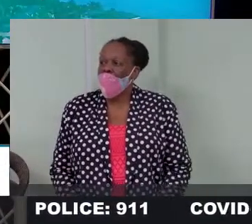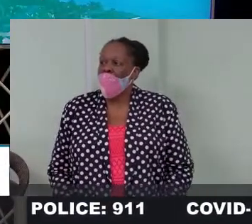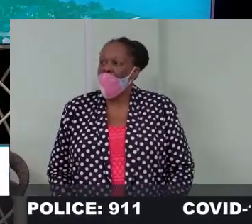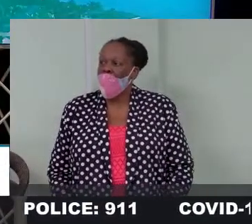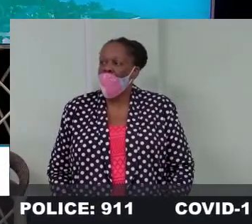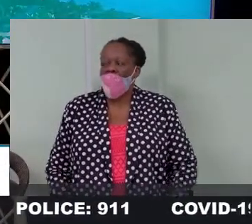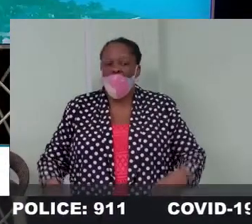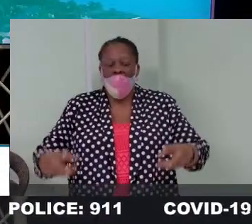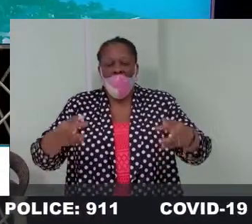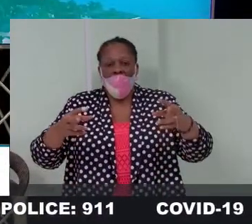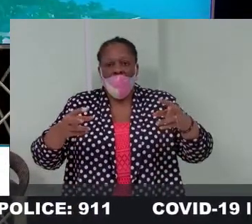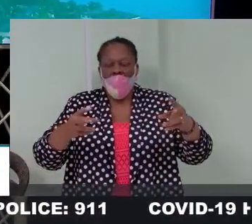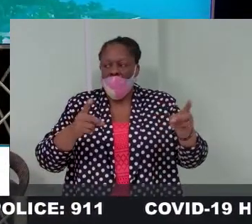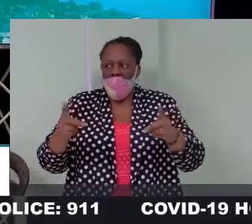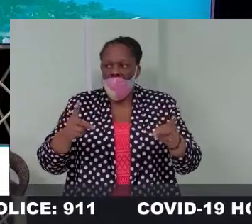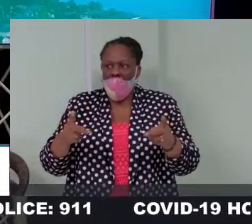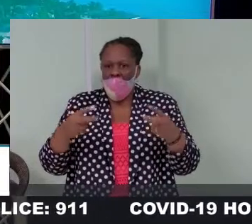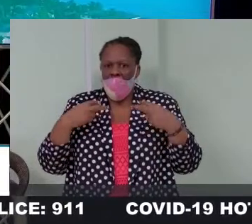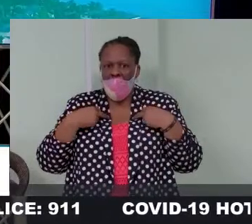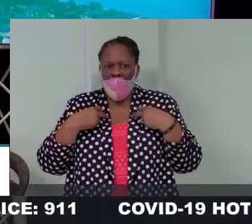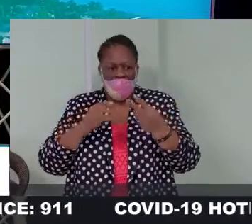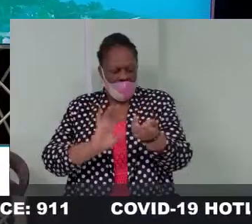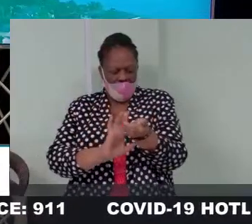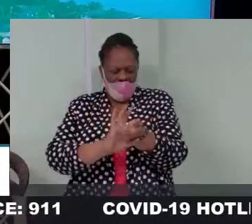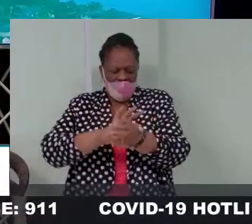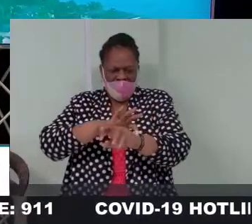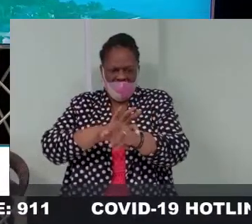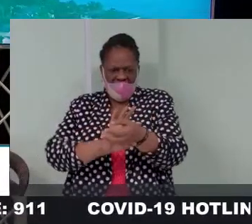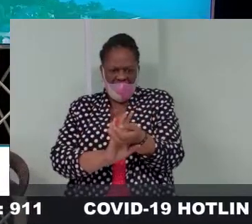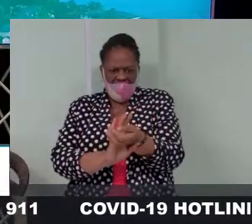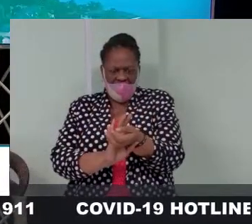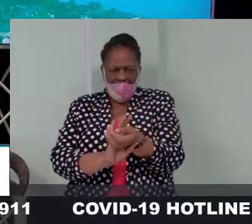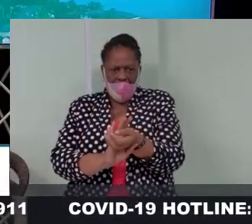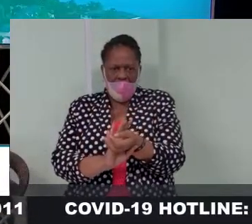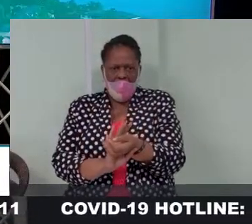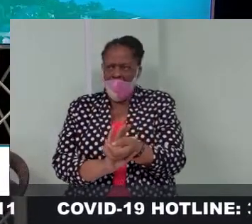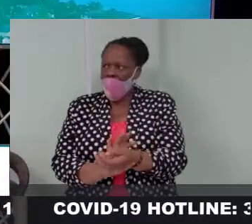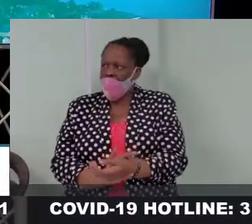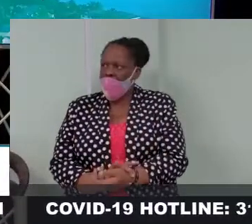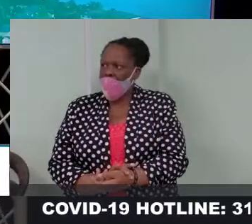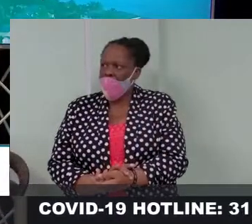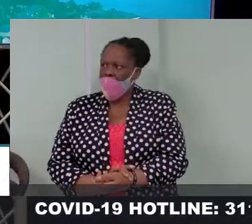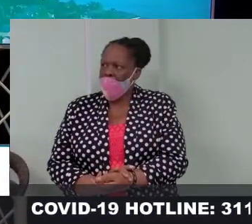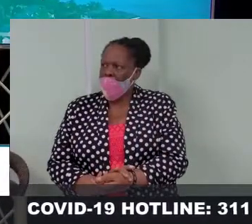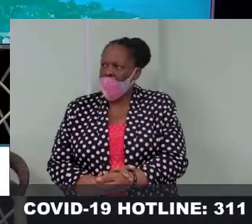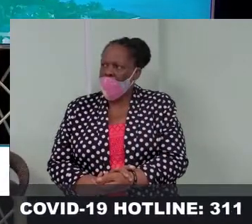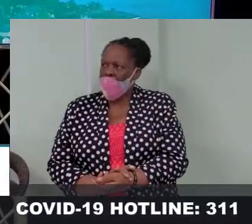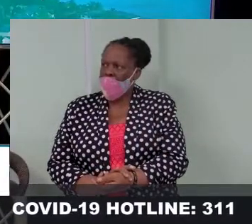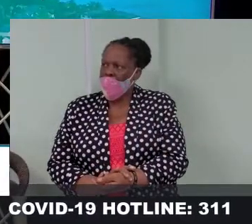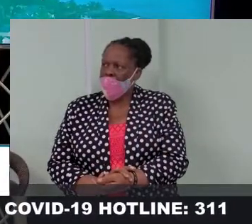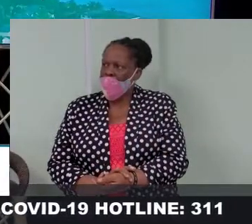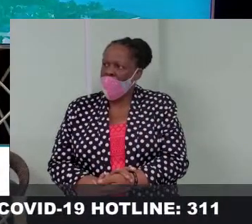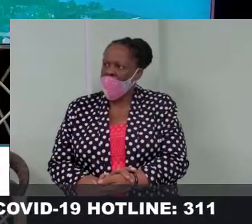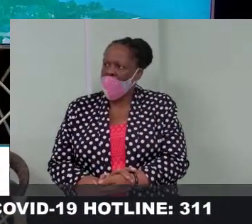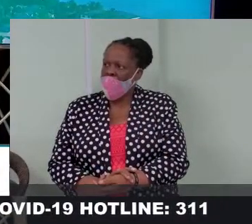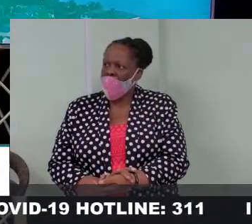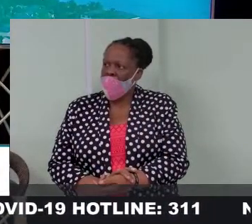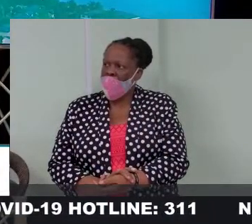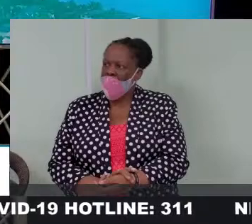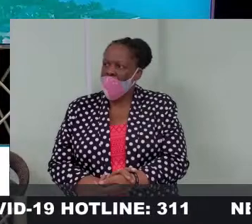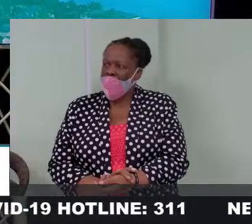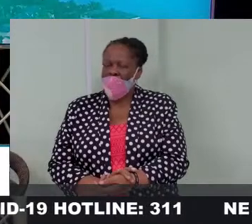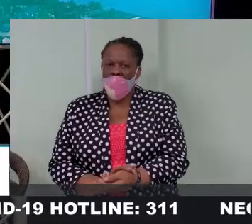to be made aware that they are or should be in quarantine? I think the question that he's